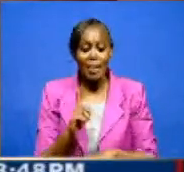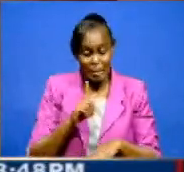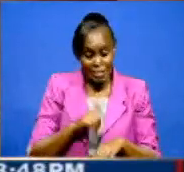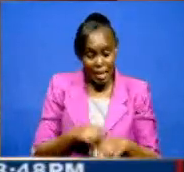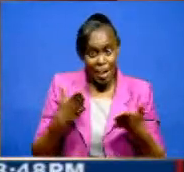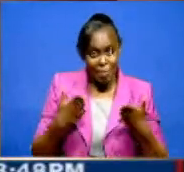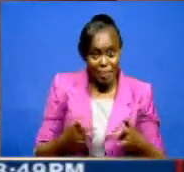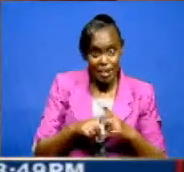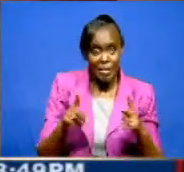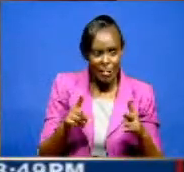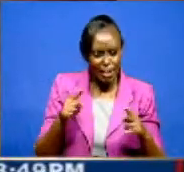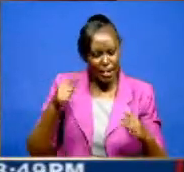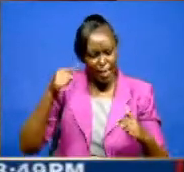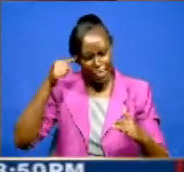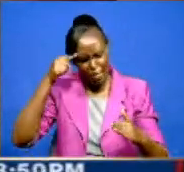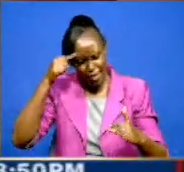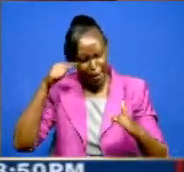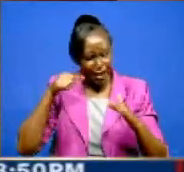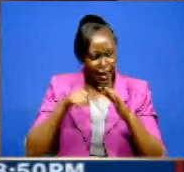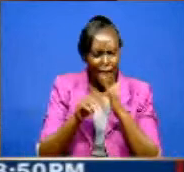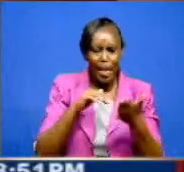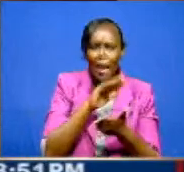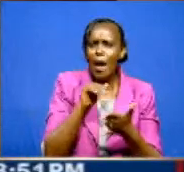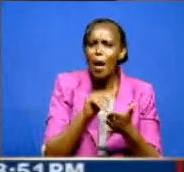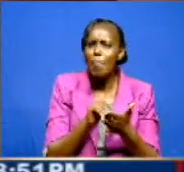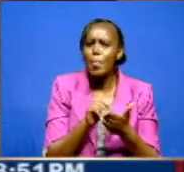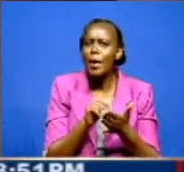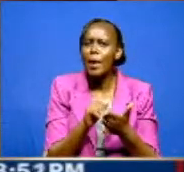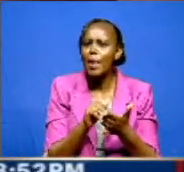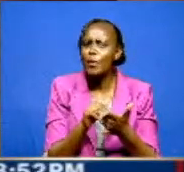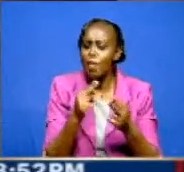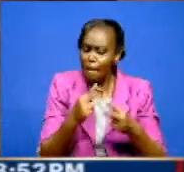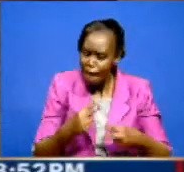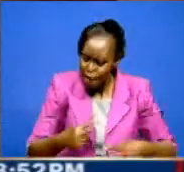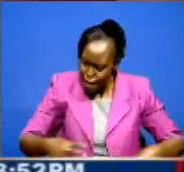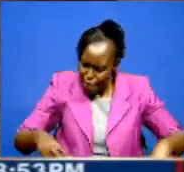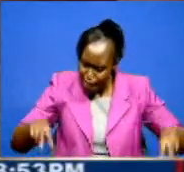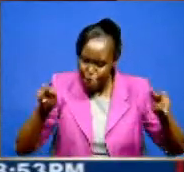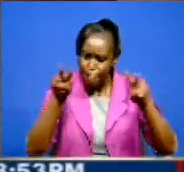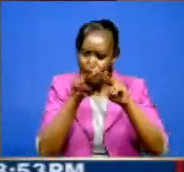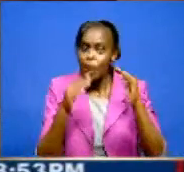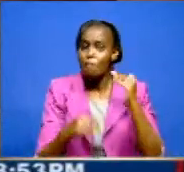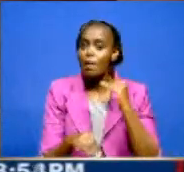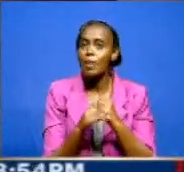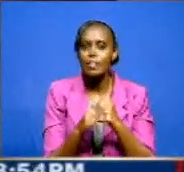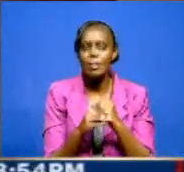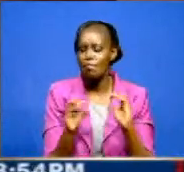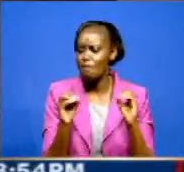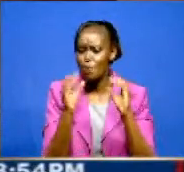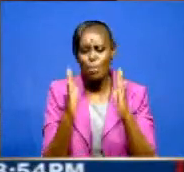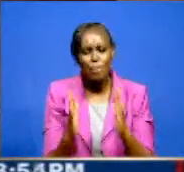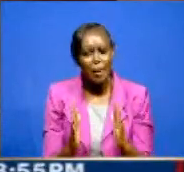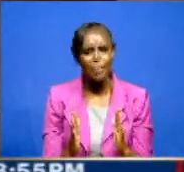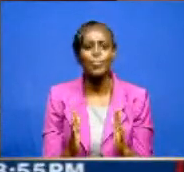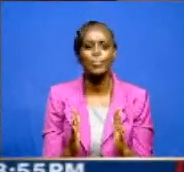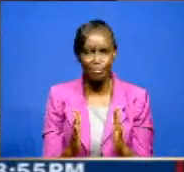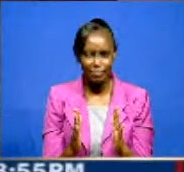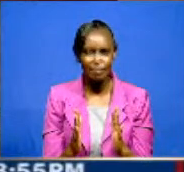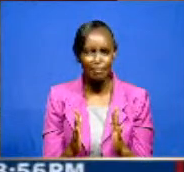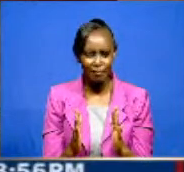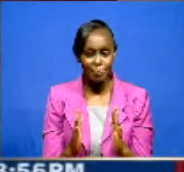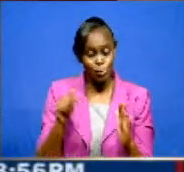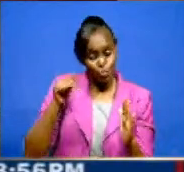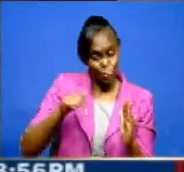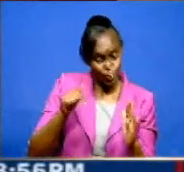time we started to think about this thing called value addition. Nobody, in fact, it is crazy